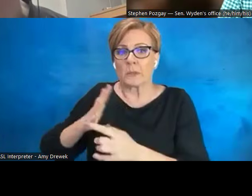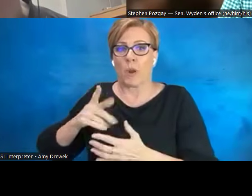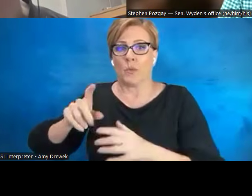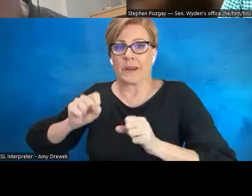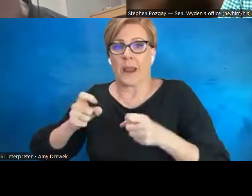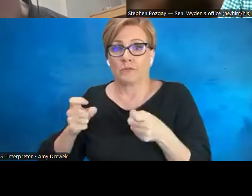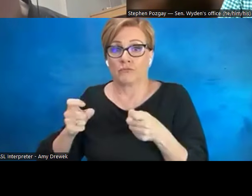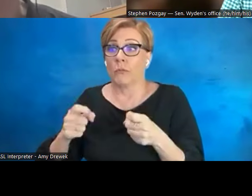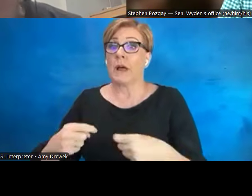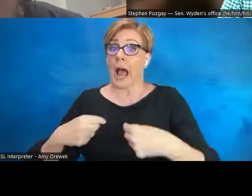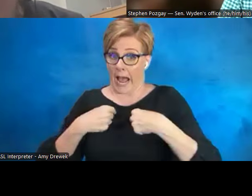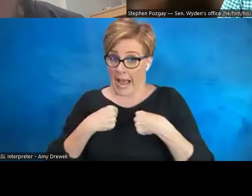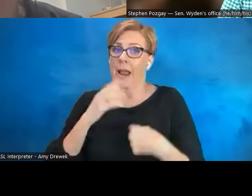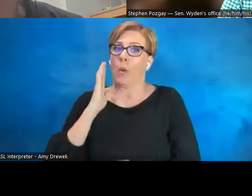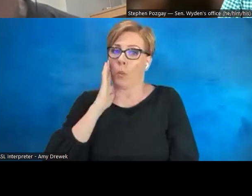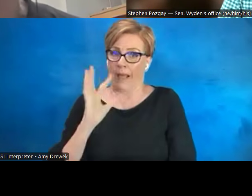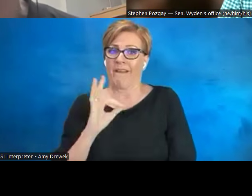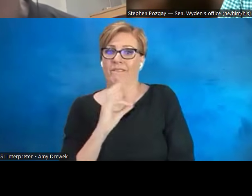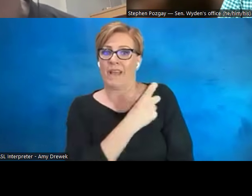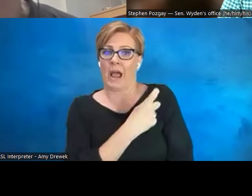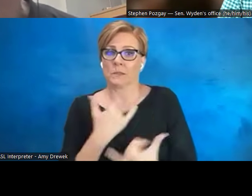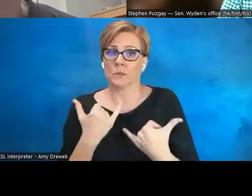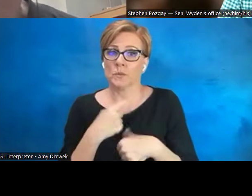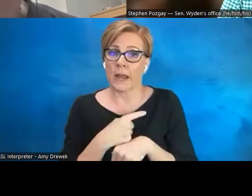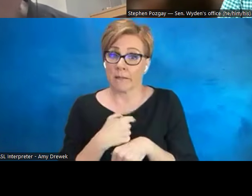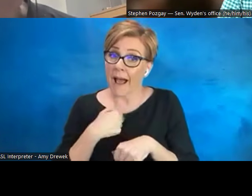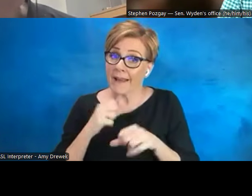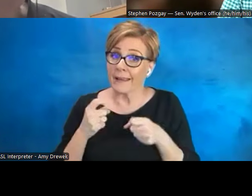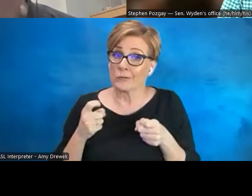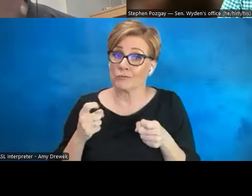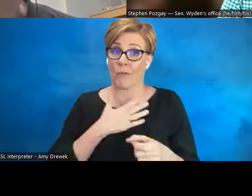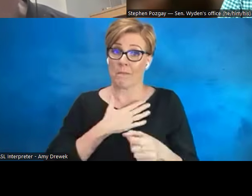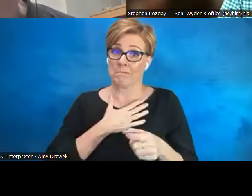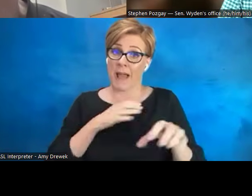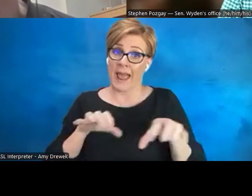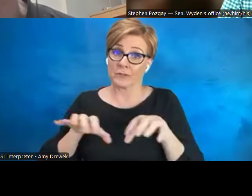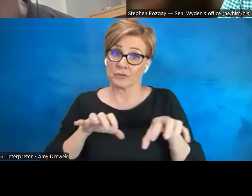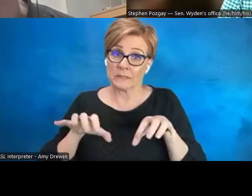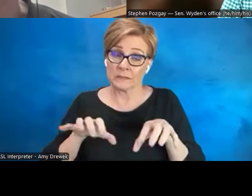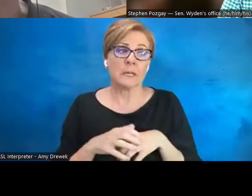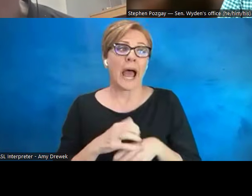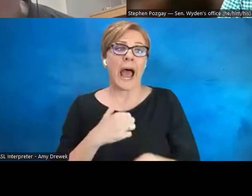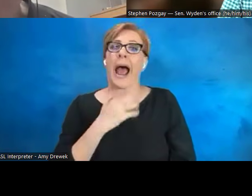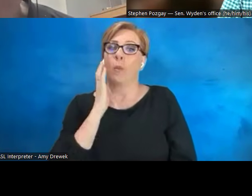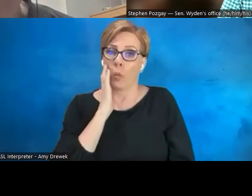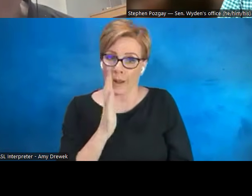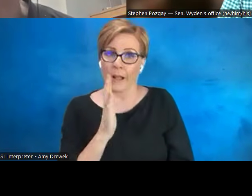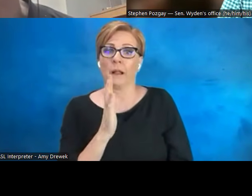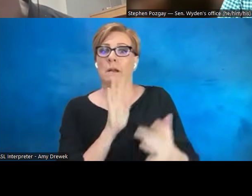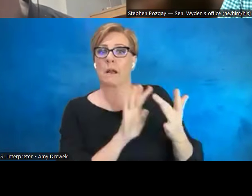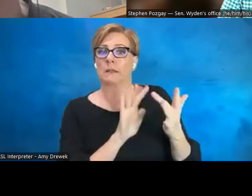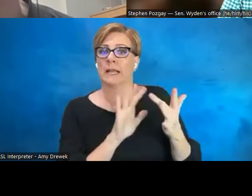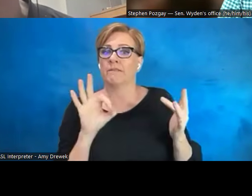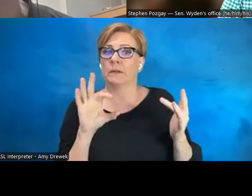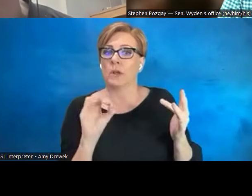this today because I can more or less control that. I will check with the field office in 2 weeks. I